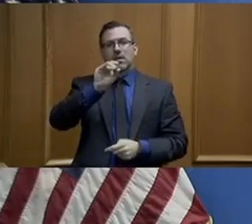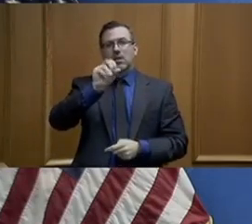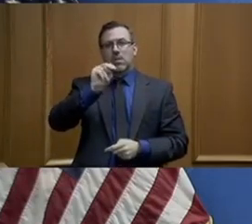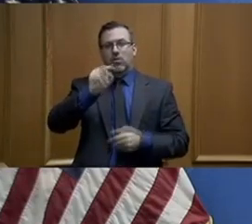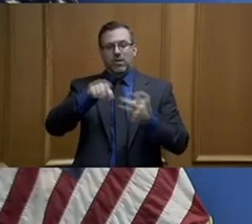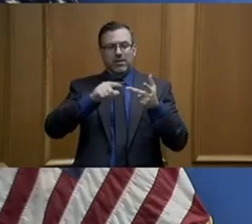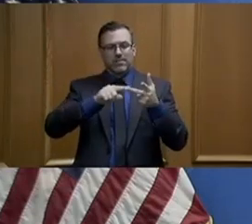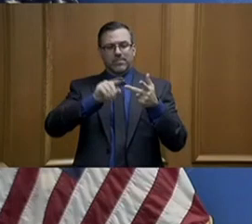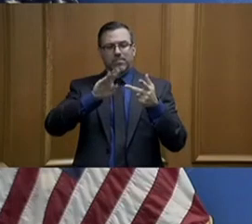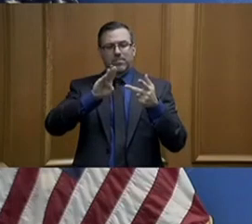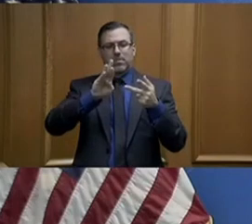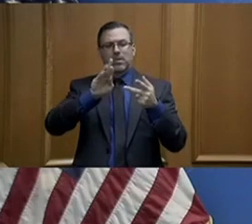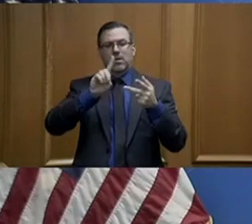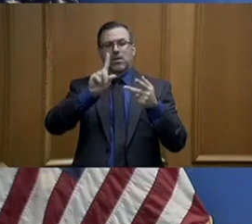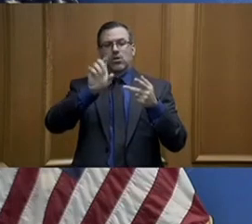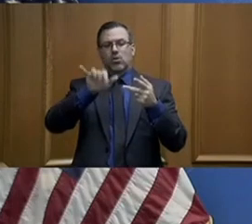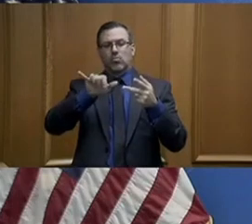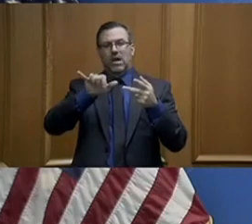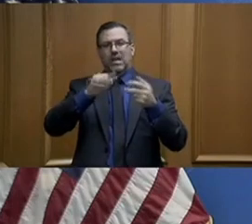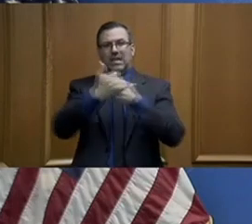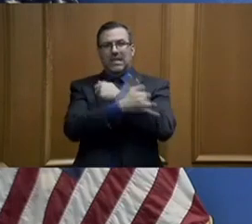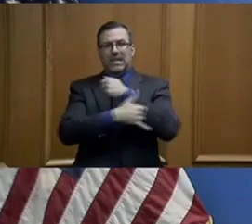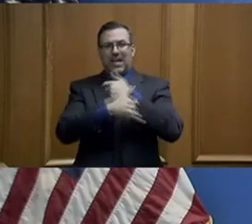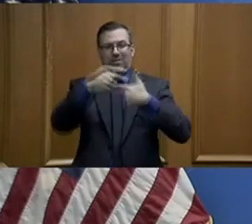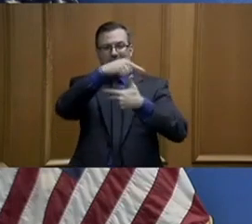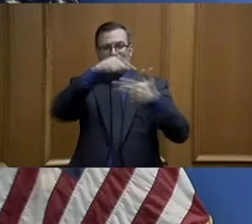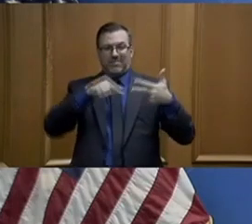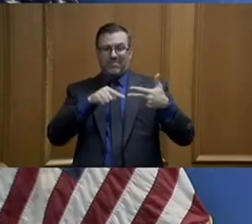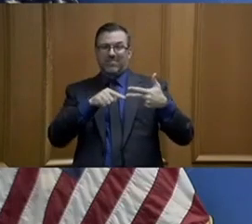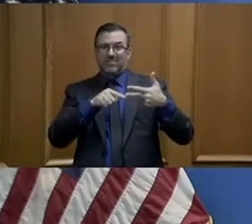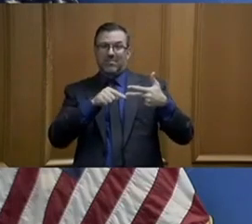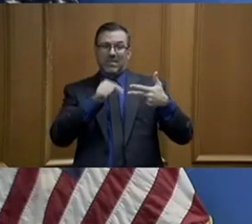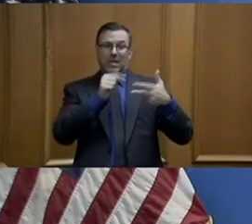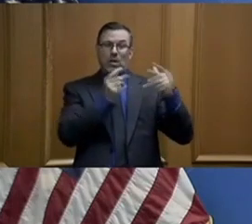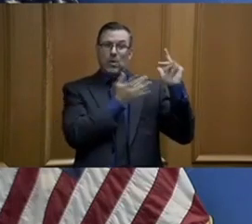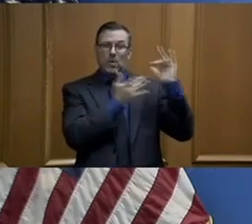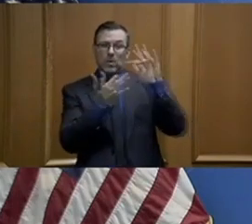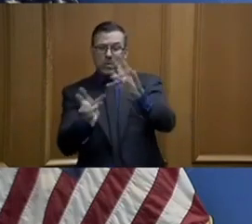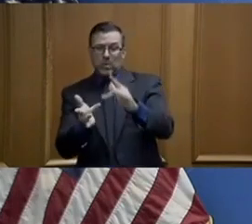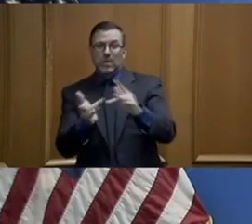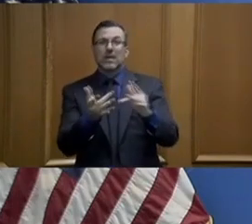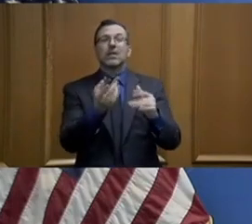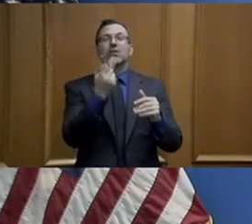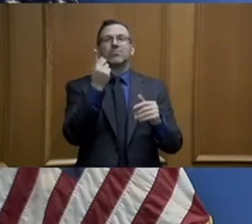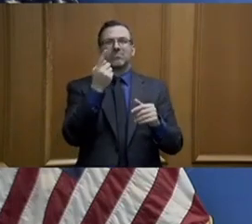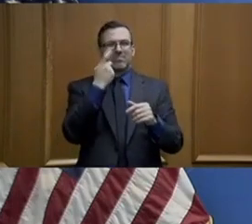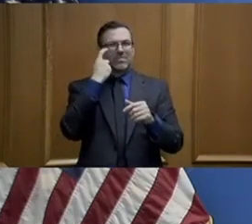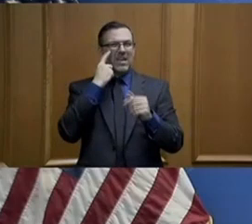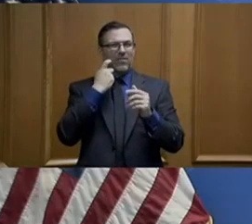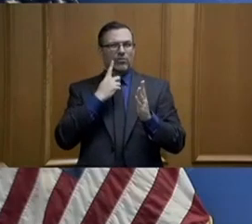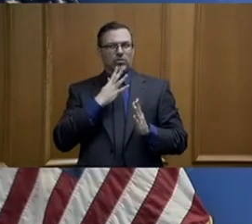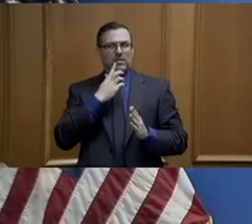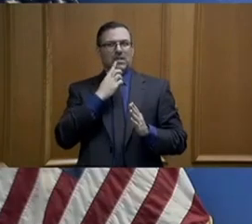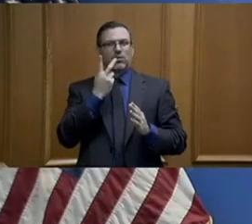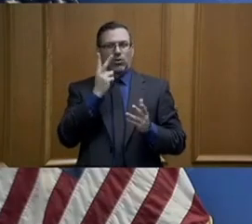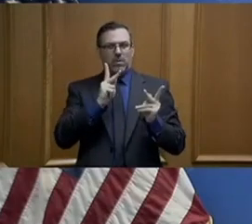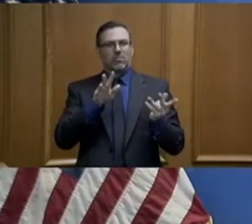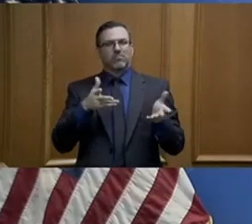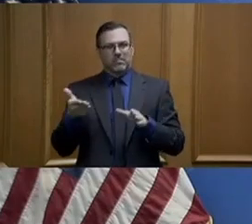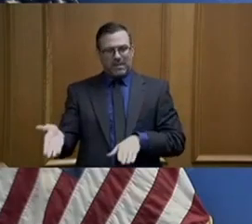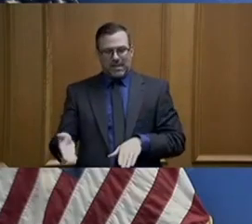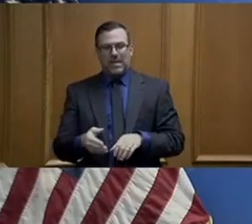left a wide path of destruction with multiple injuries. As the governor reported, there are 2 confirmed fatalities at this